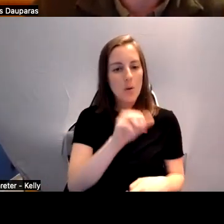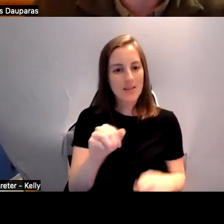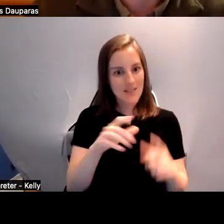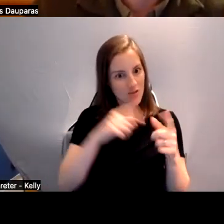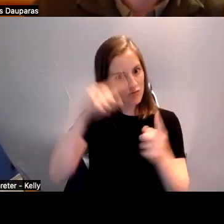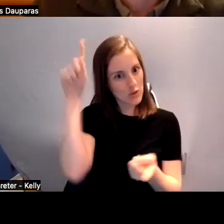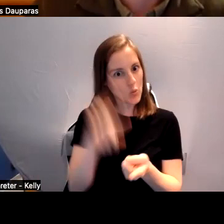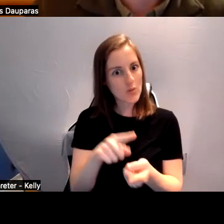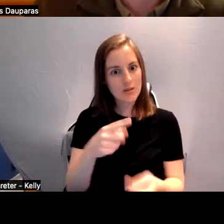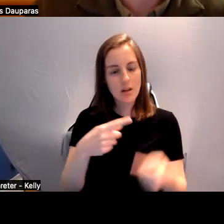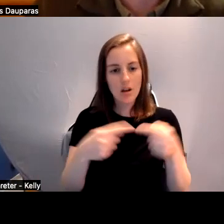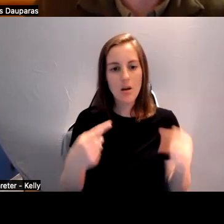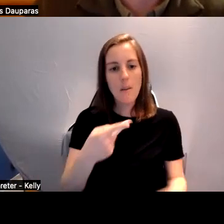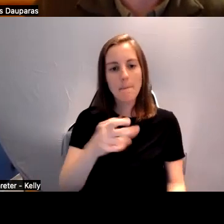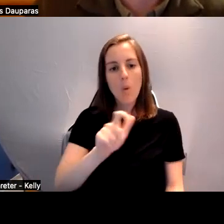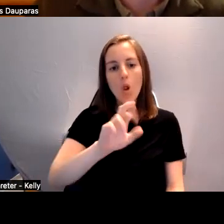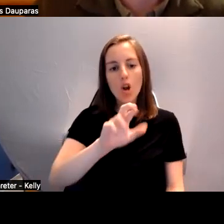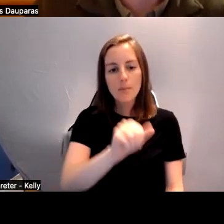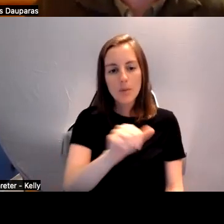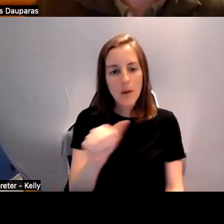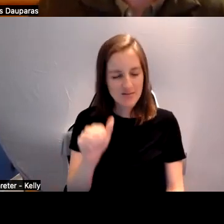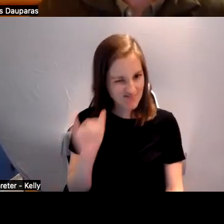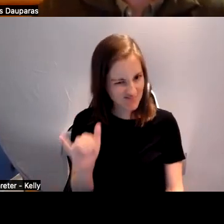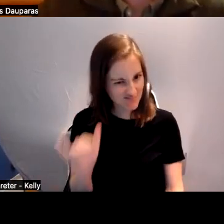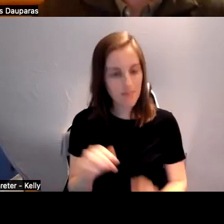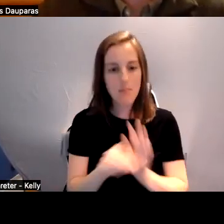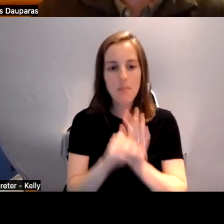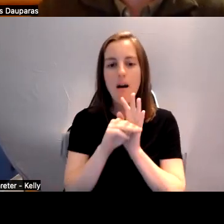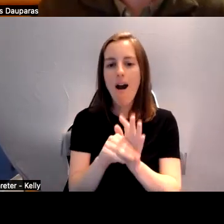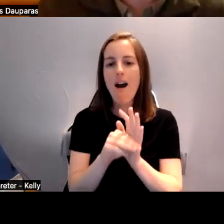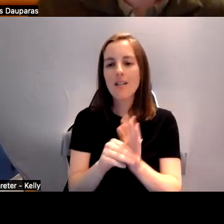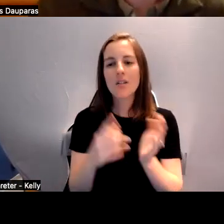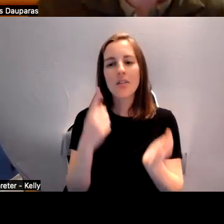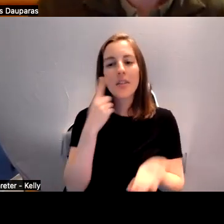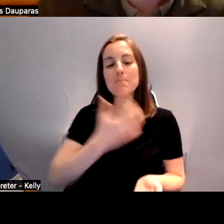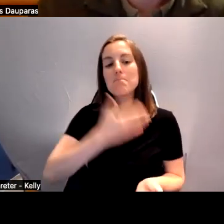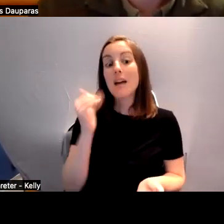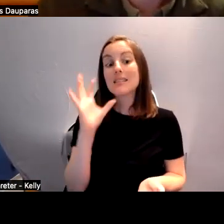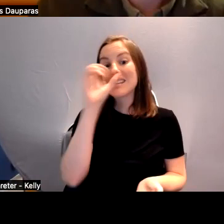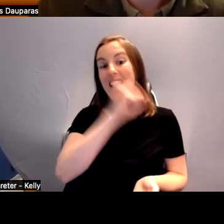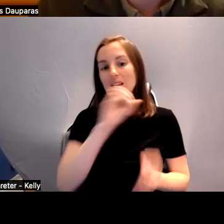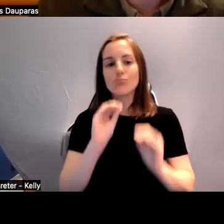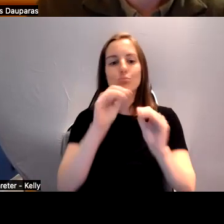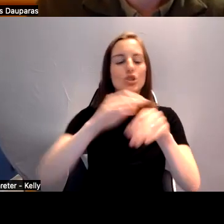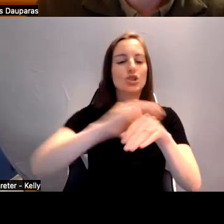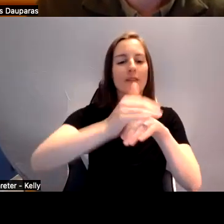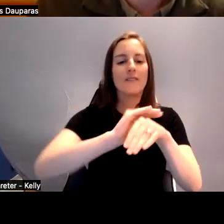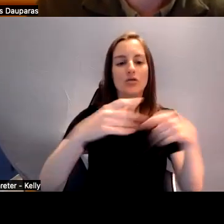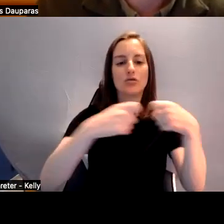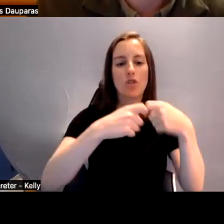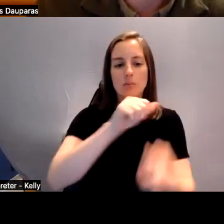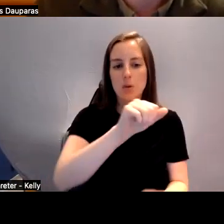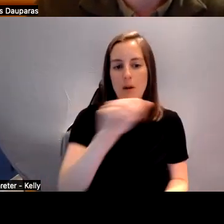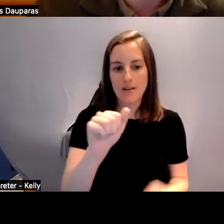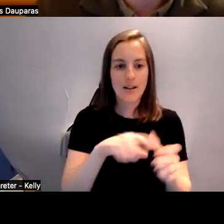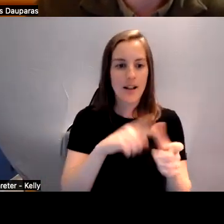acids. So the model sort of find out that the best guess is to put on the surface charged amino acids and then